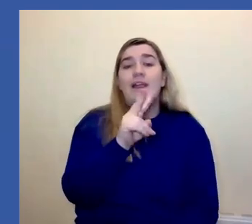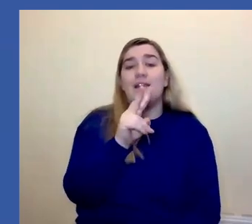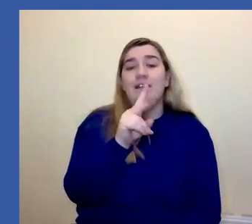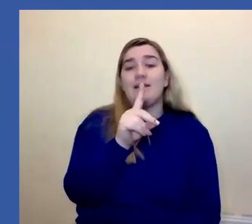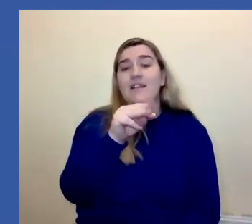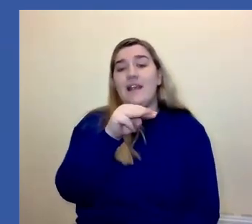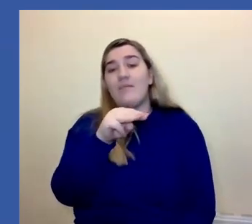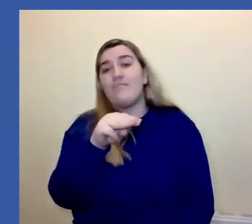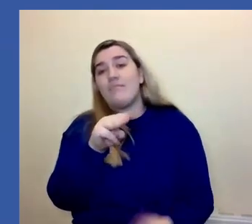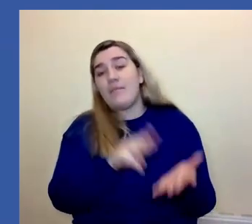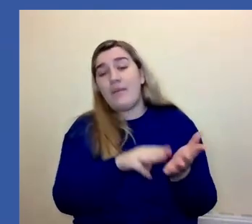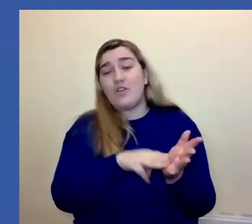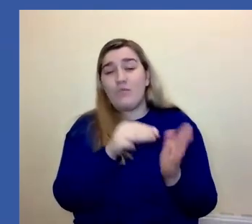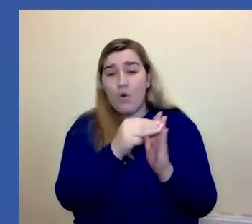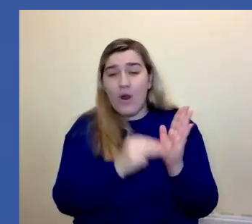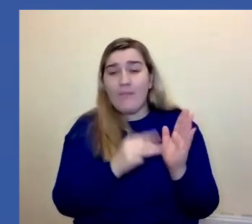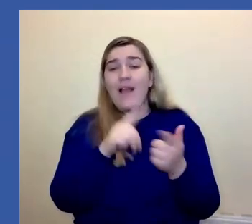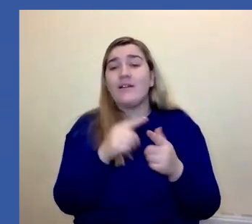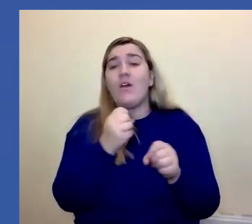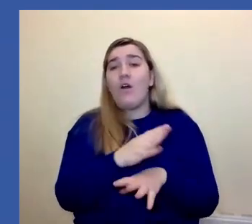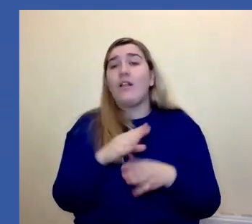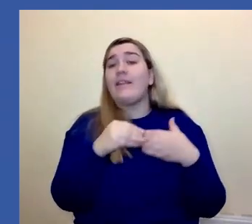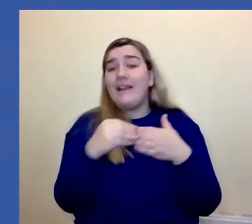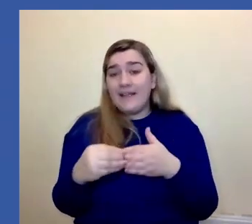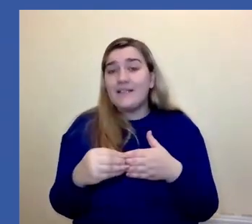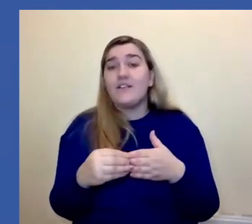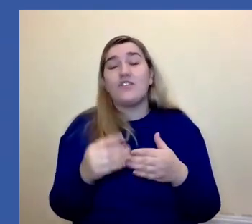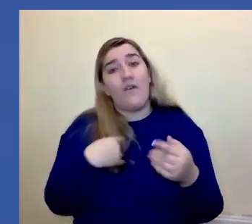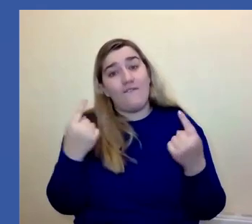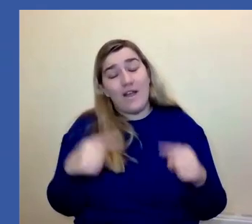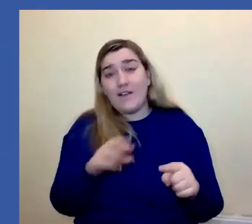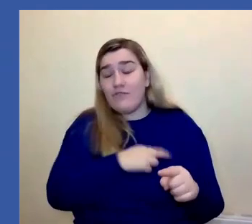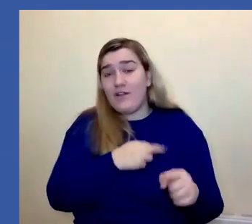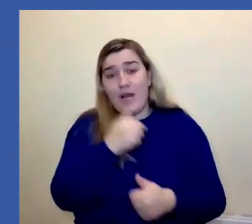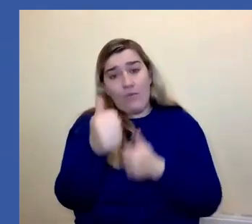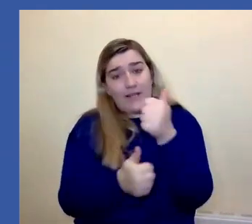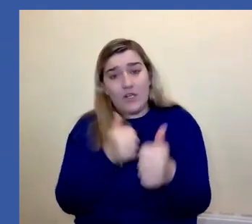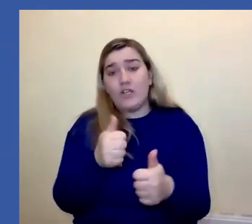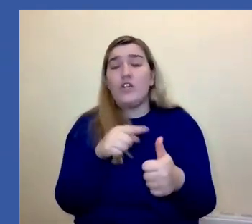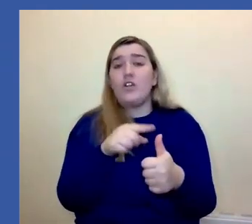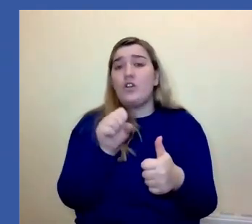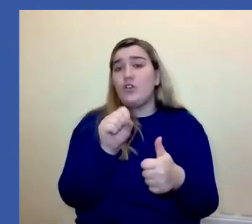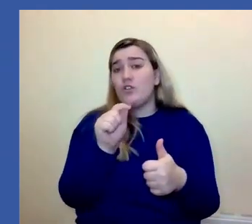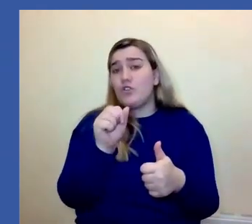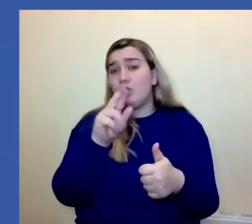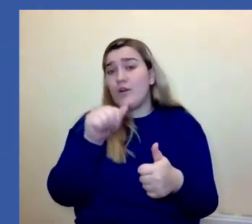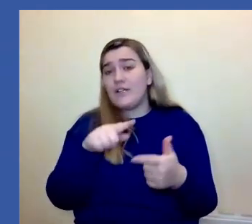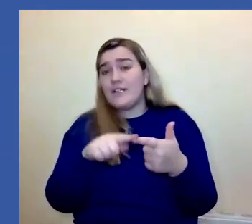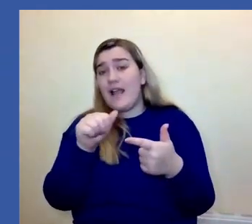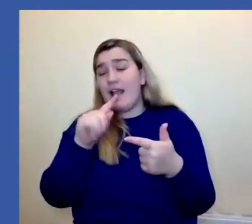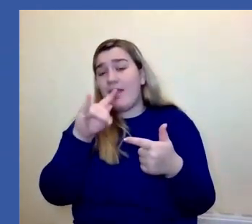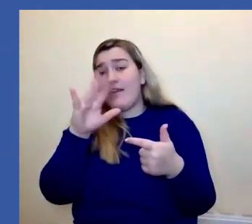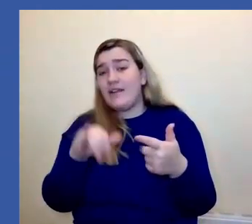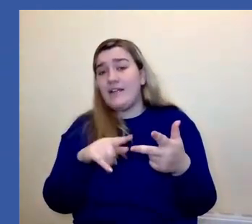and to all of our ADM leads. So finally, really well done to Stuart, Anthony, David, to